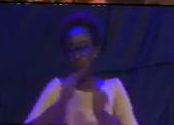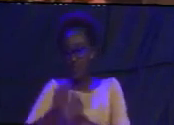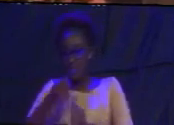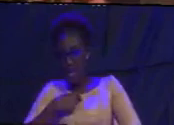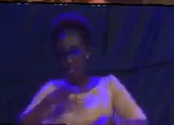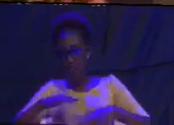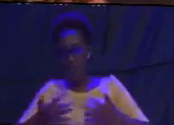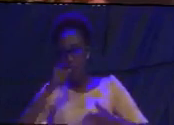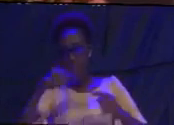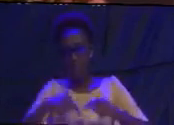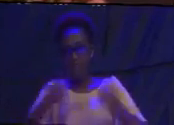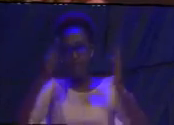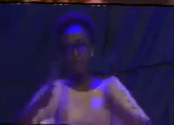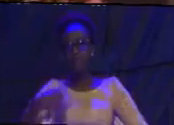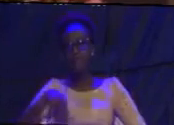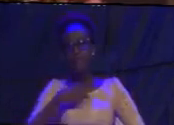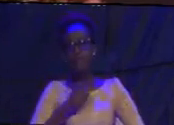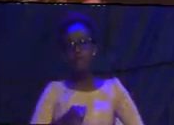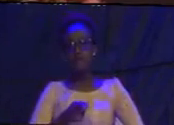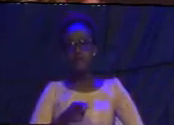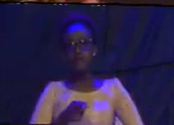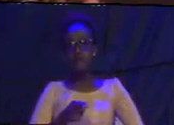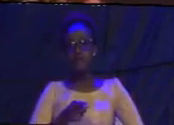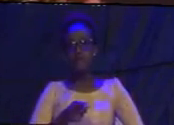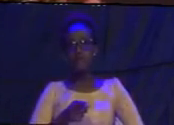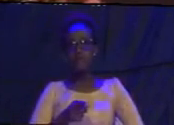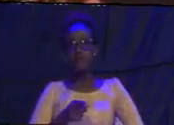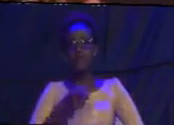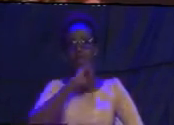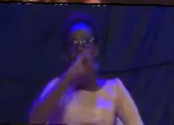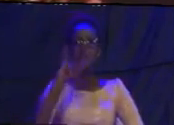are you for us or are you against us?